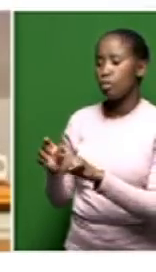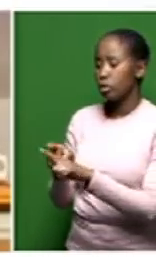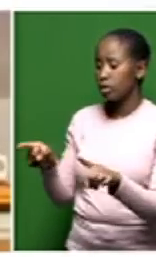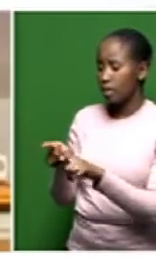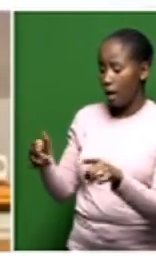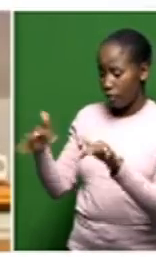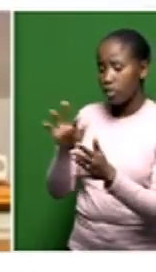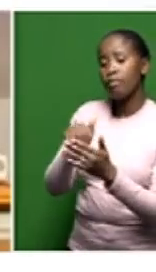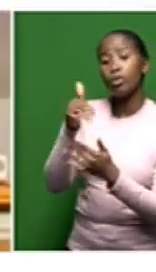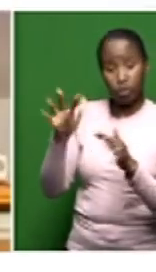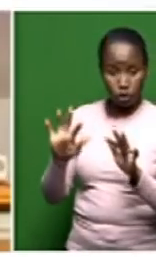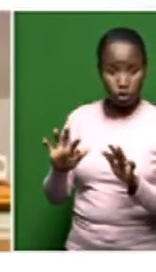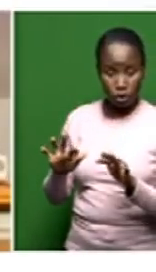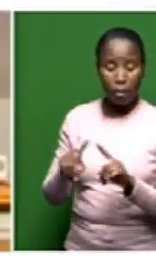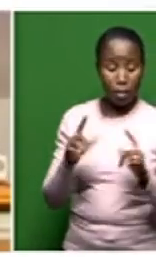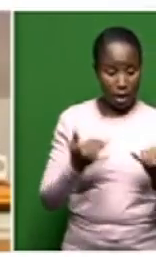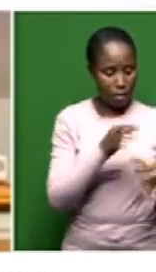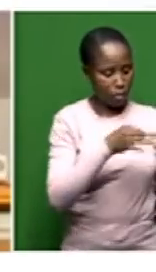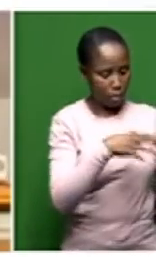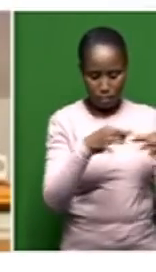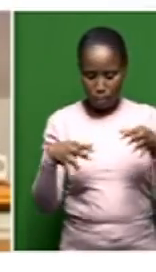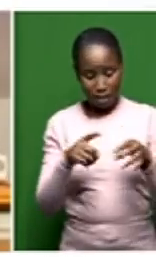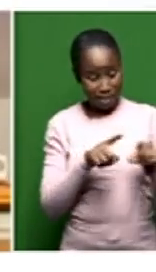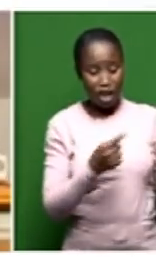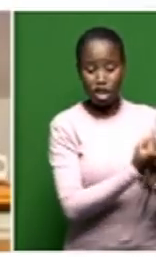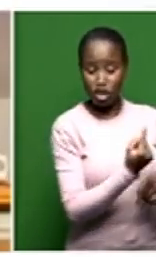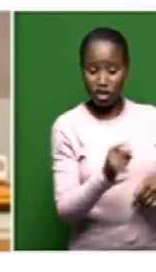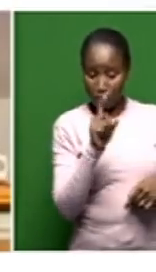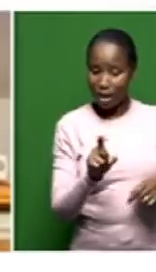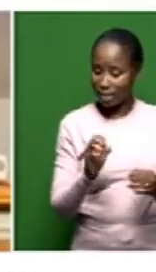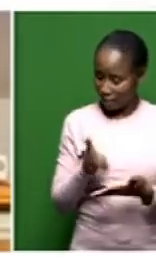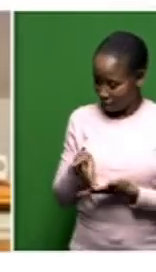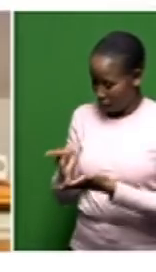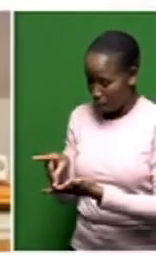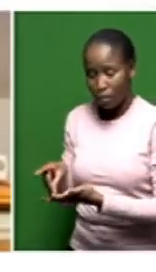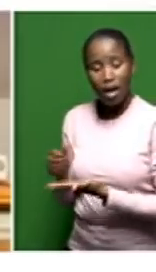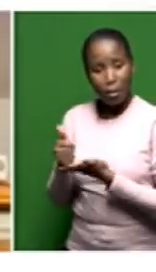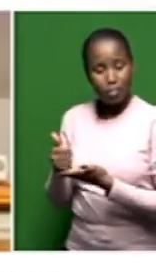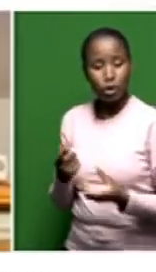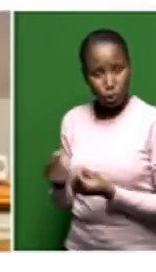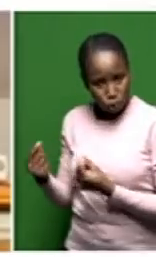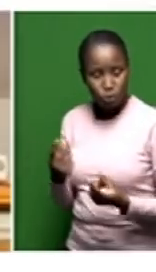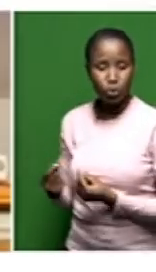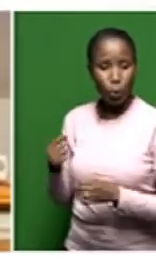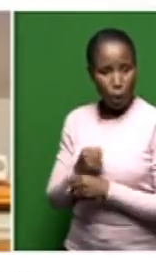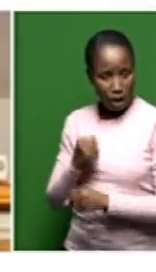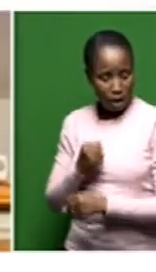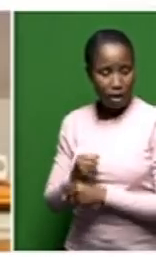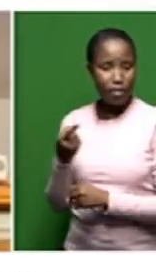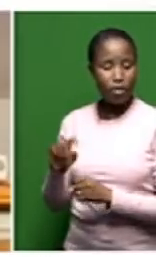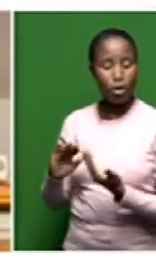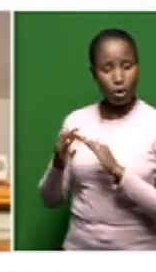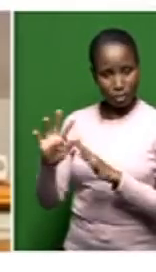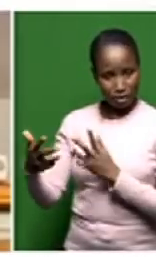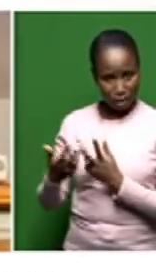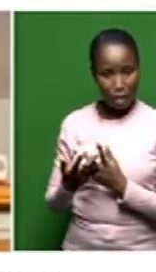outcome. Every political party wants to deliver to the voters, no matter what their ideology is. So there has to be some kind of